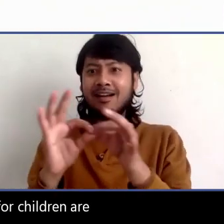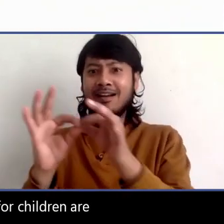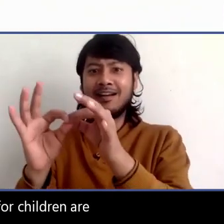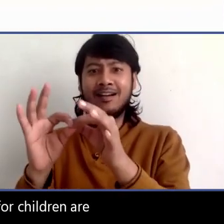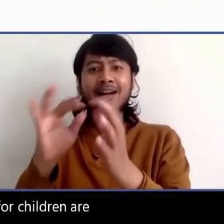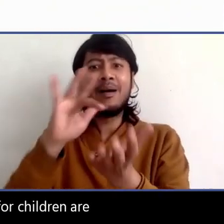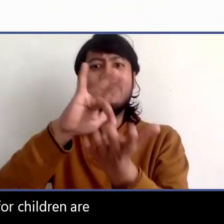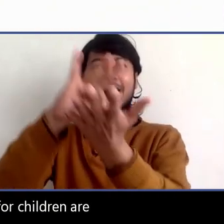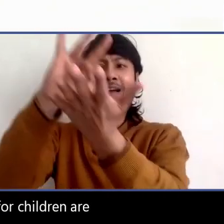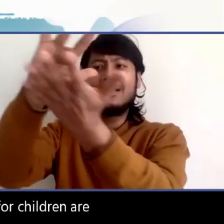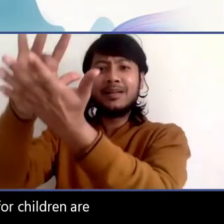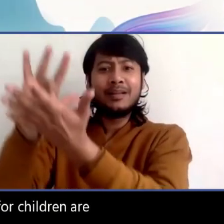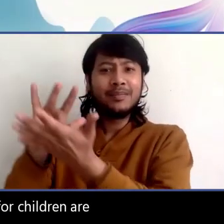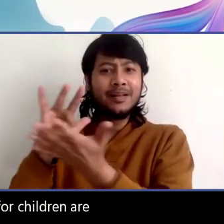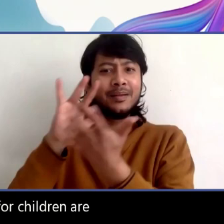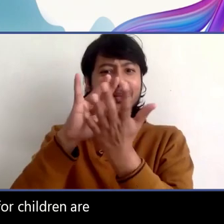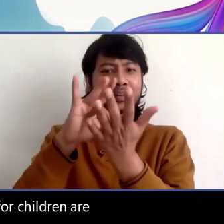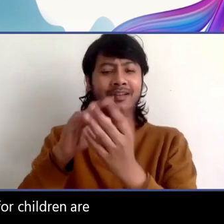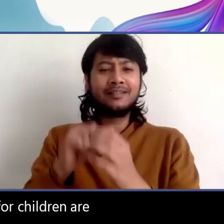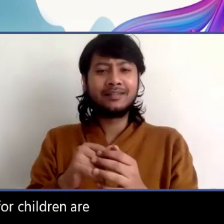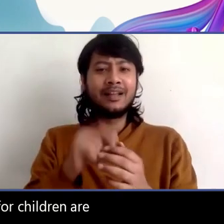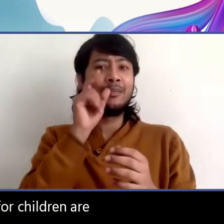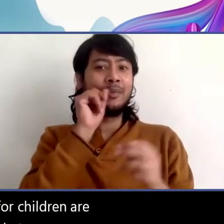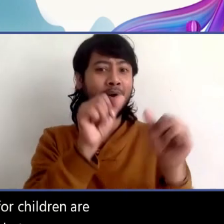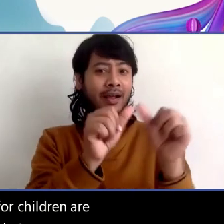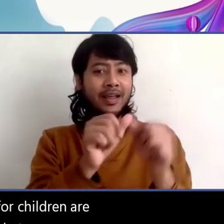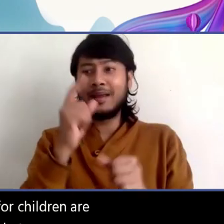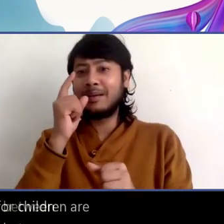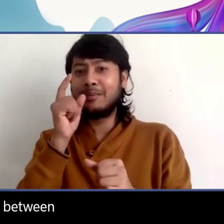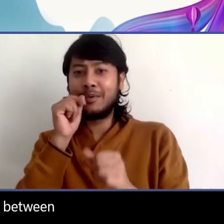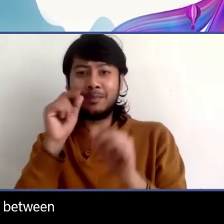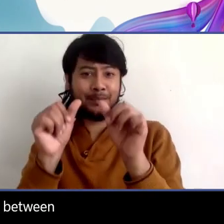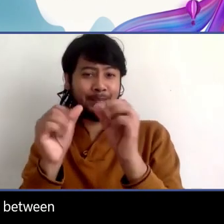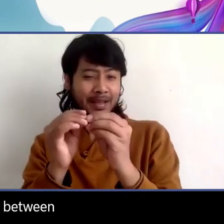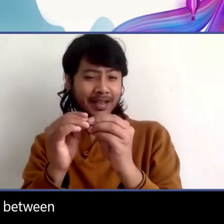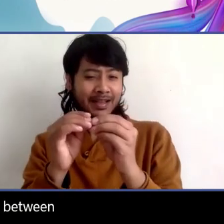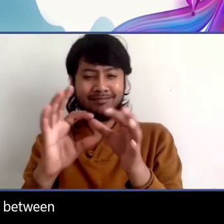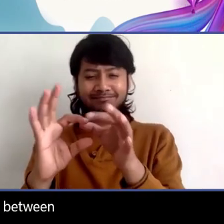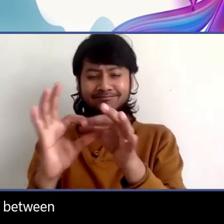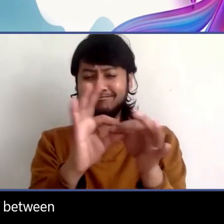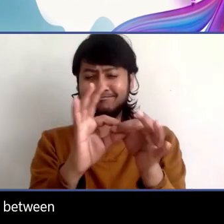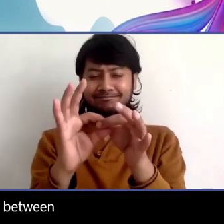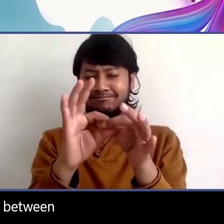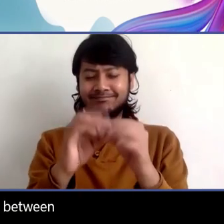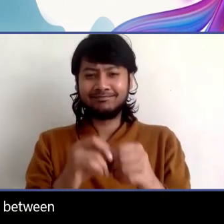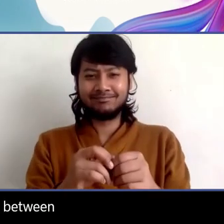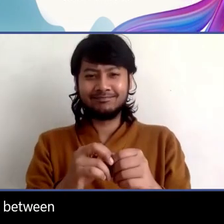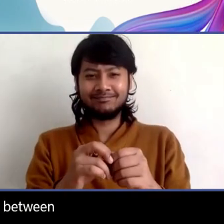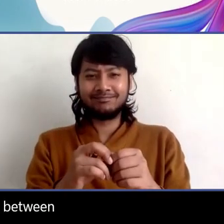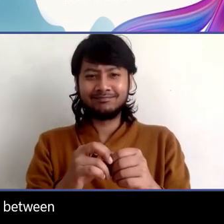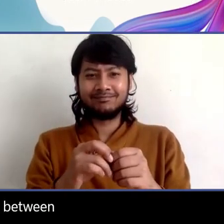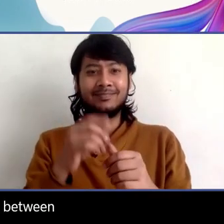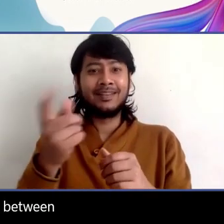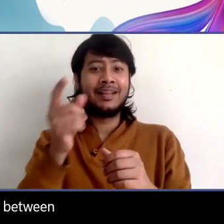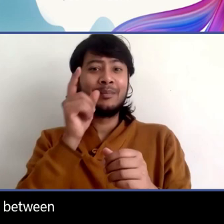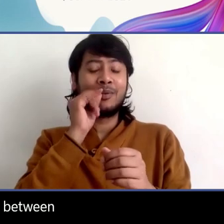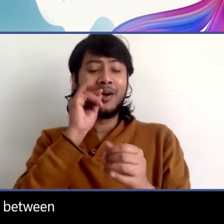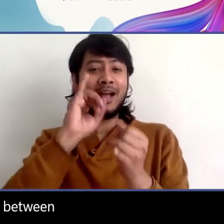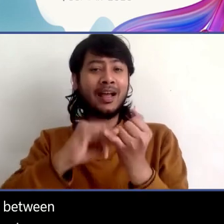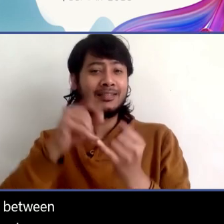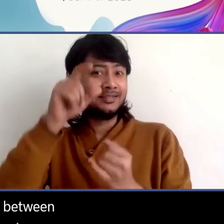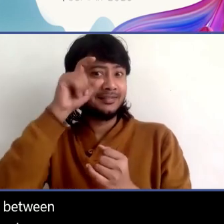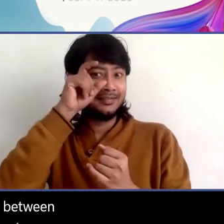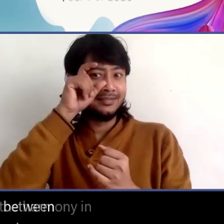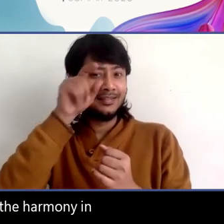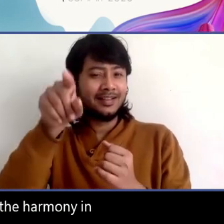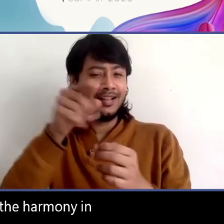can bond between Ashwin and Bharat, to how looking at the brighter side of things is so beautiful to the harmony in Sparsh's life, to how